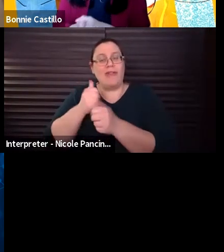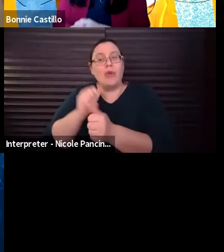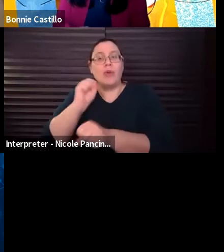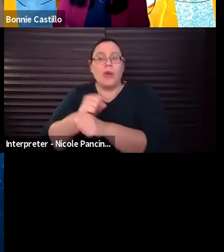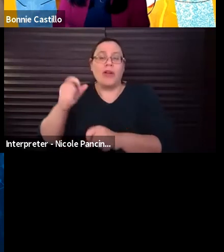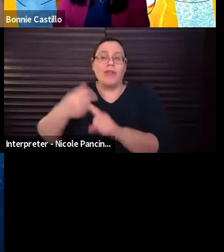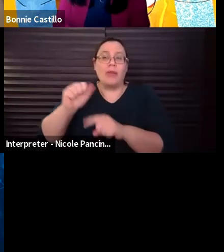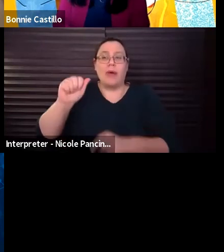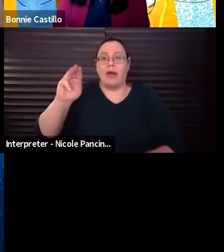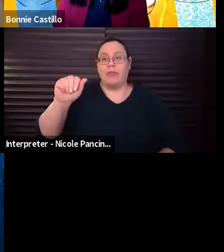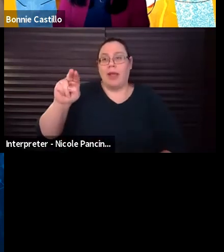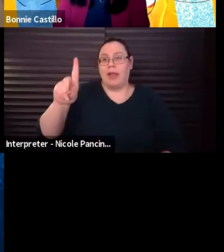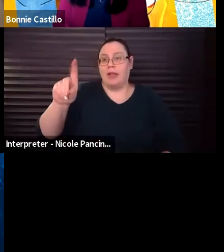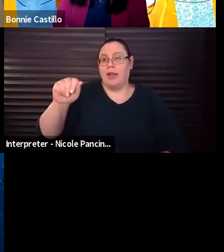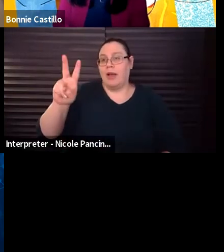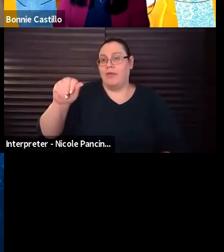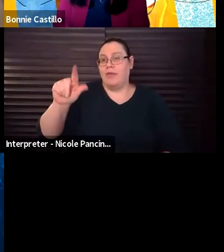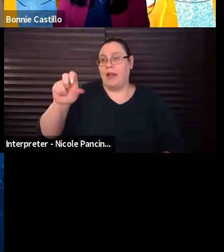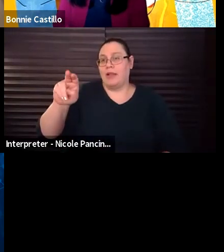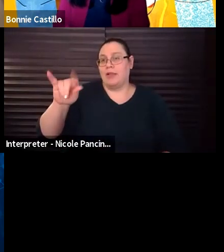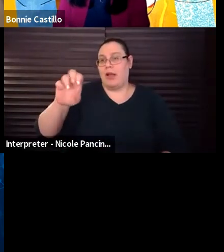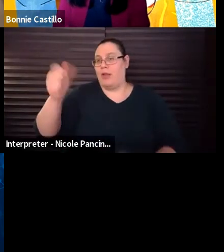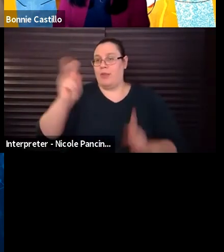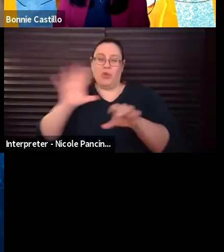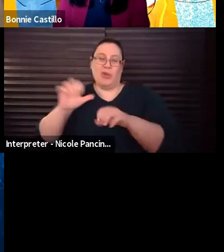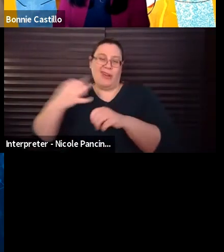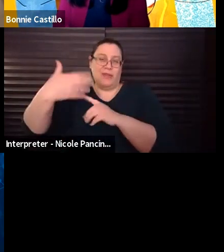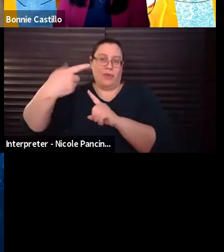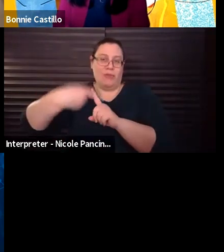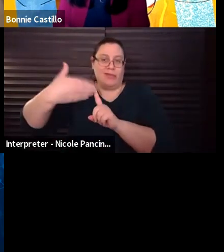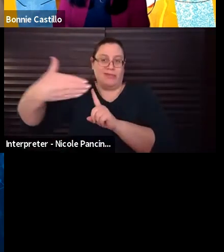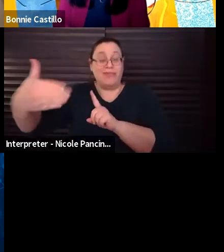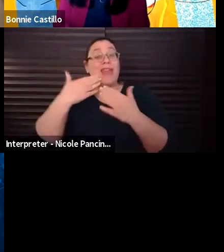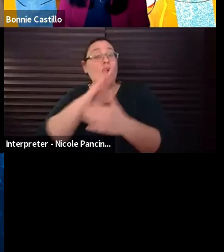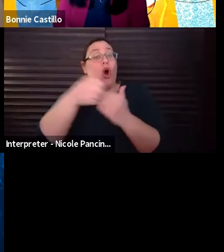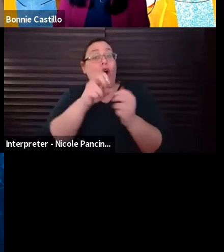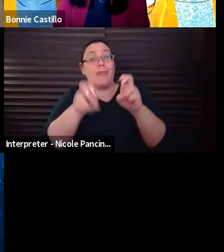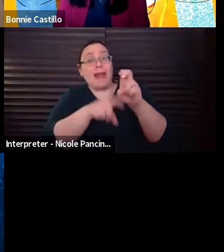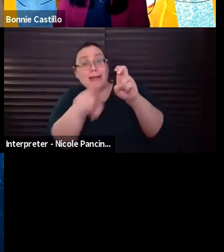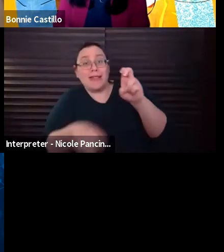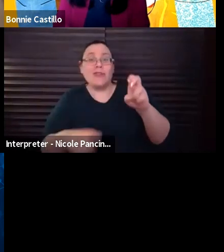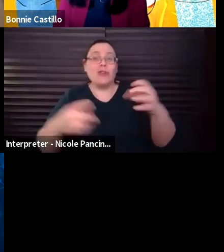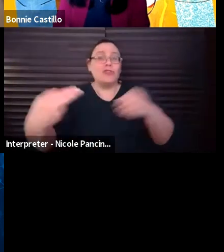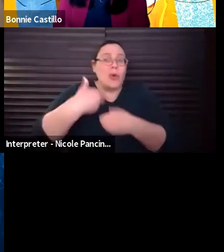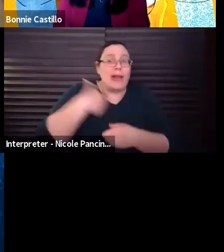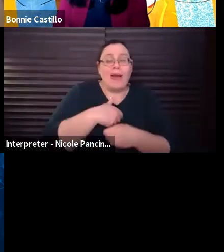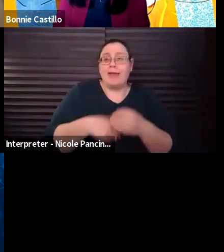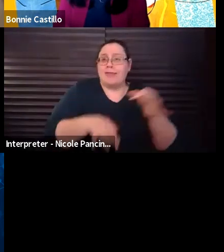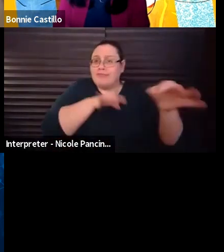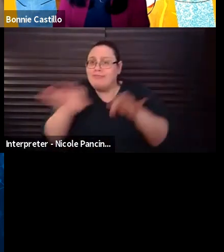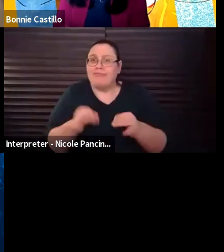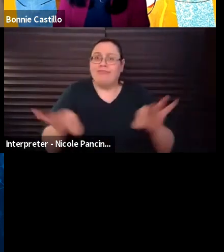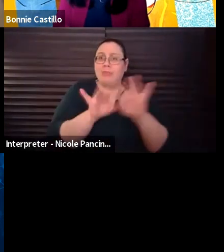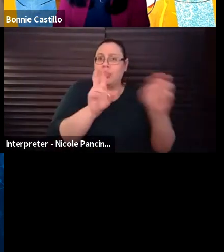there are going to be doing in the coming months. I want to thank each of our panelists for joining us and illuminating all of these important issues. And